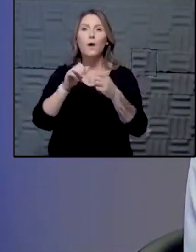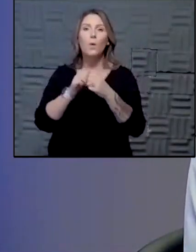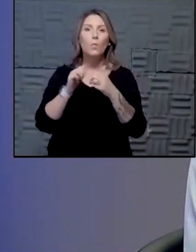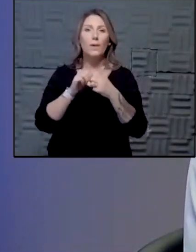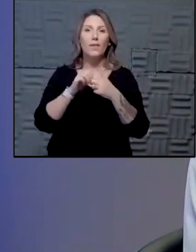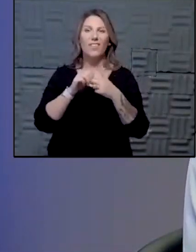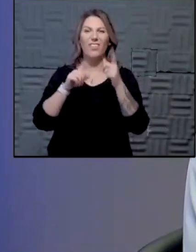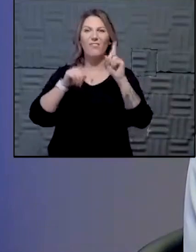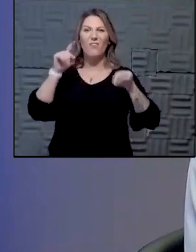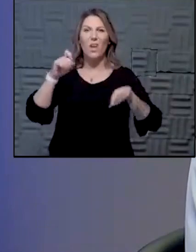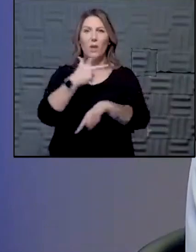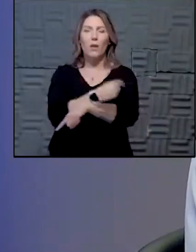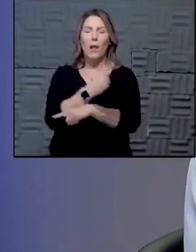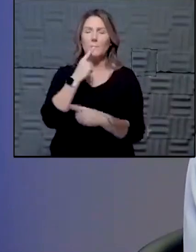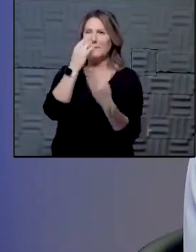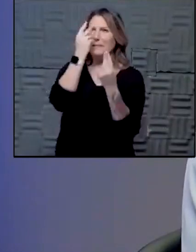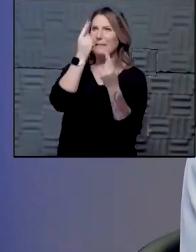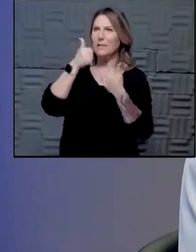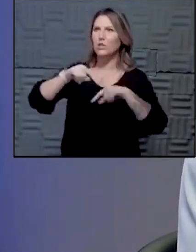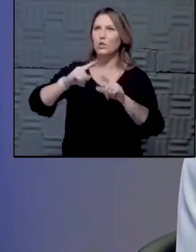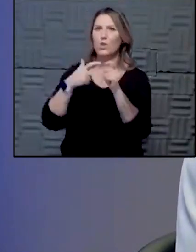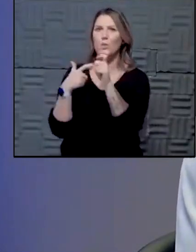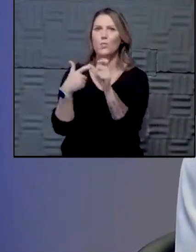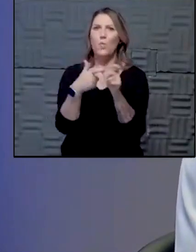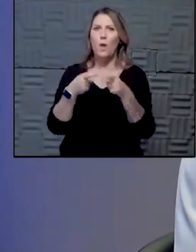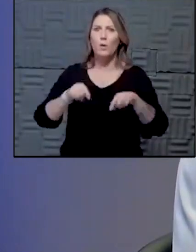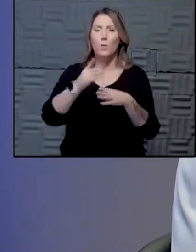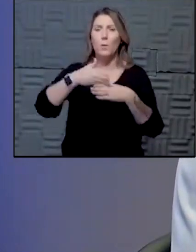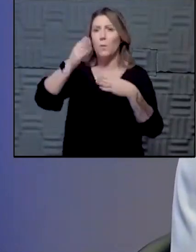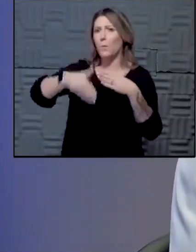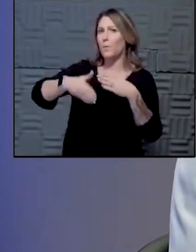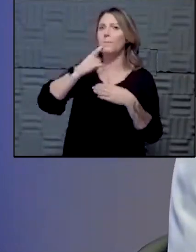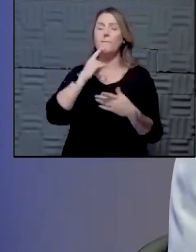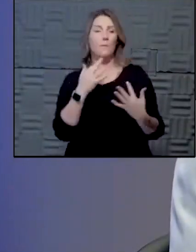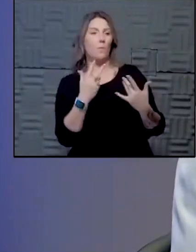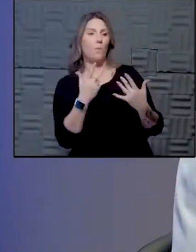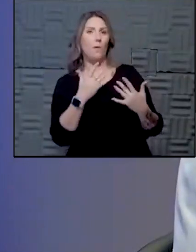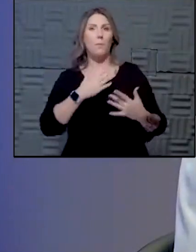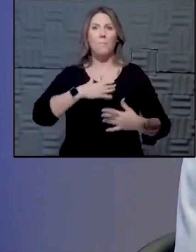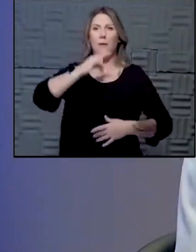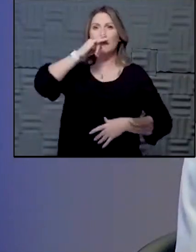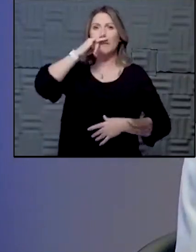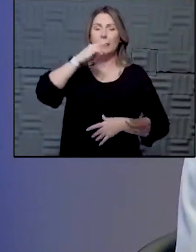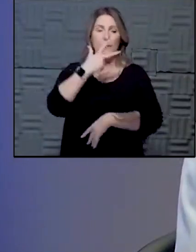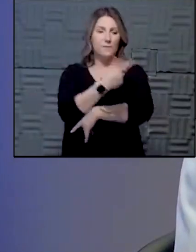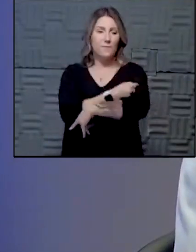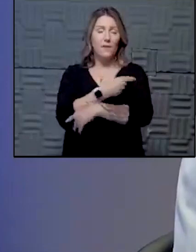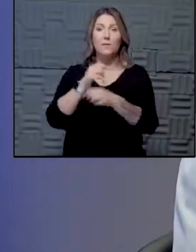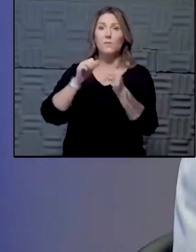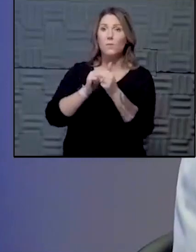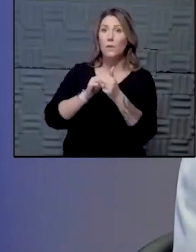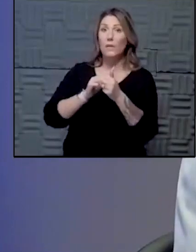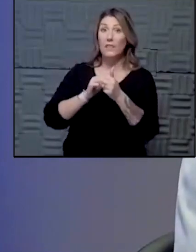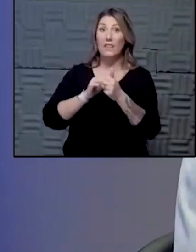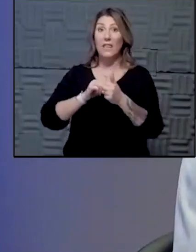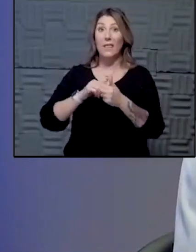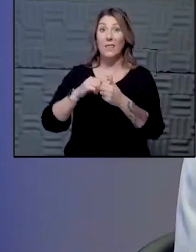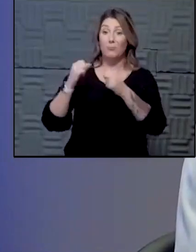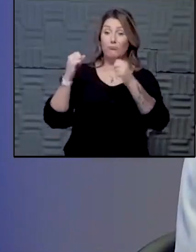thinking about this on my run this weekend. Should I wait and get my kids vaccinated with the booster or the